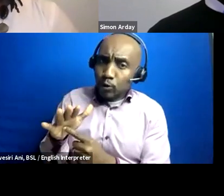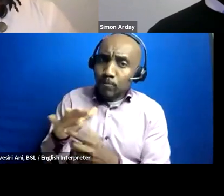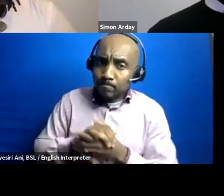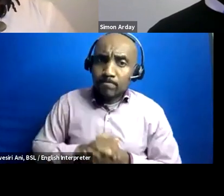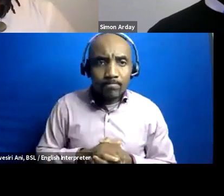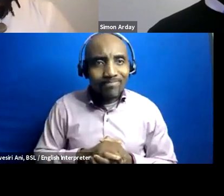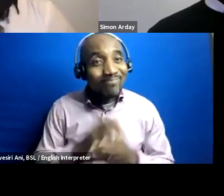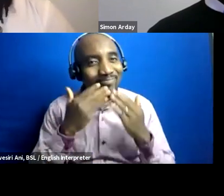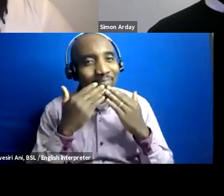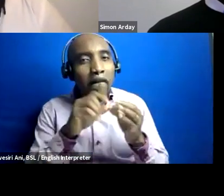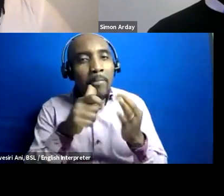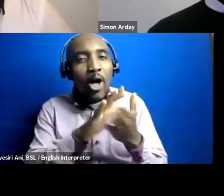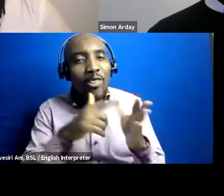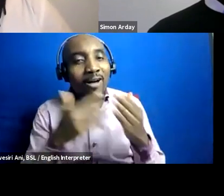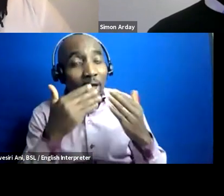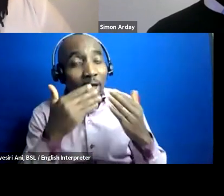Thank you.